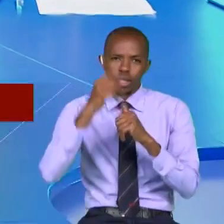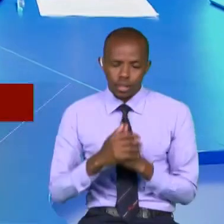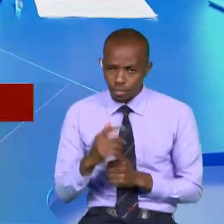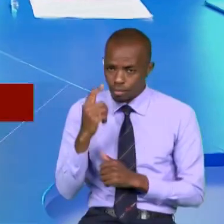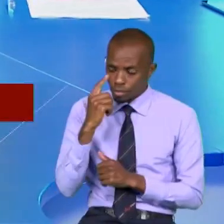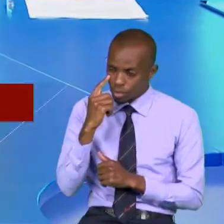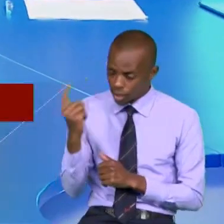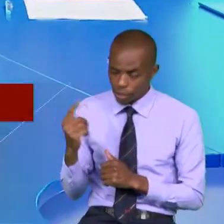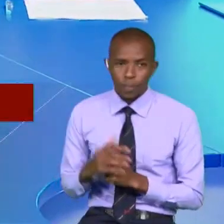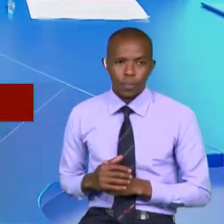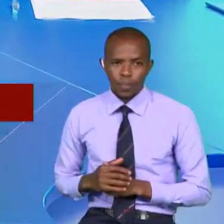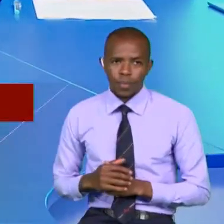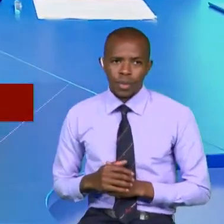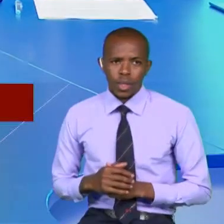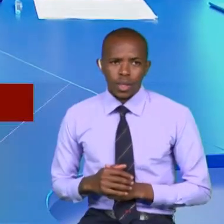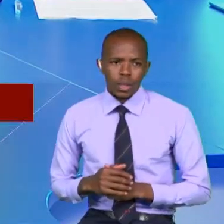see,